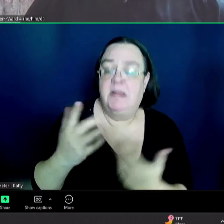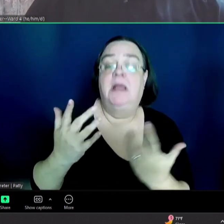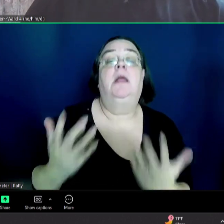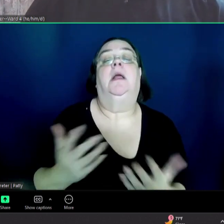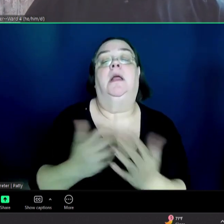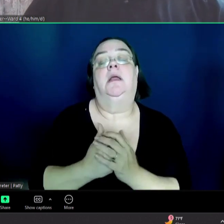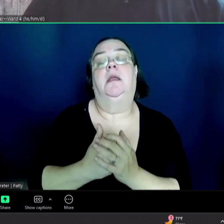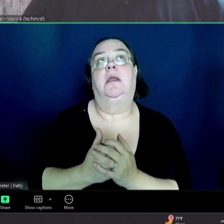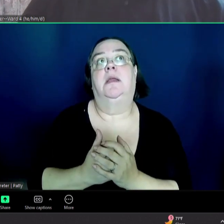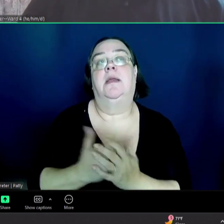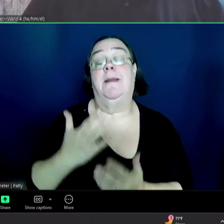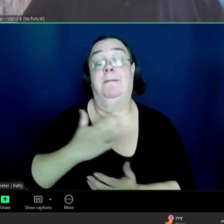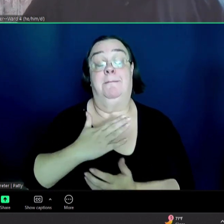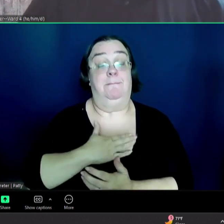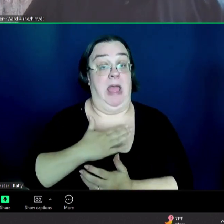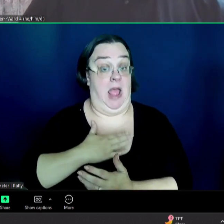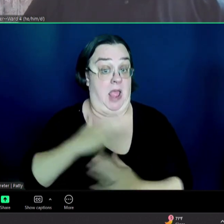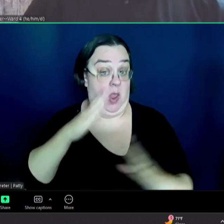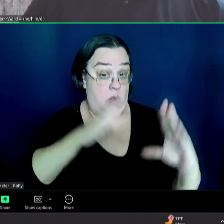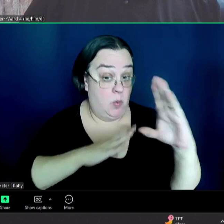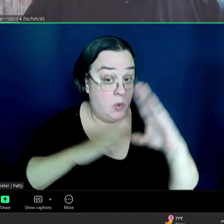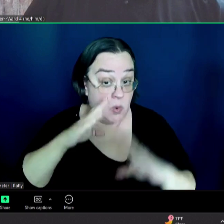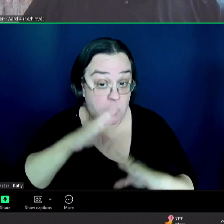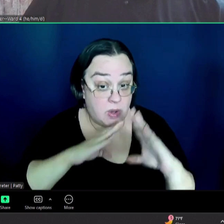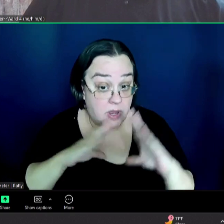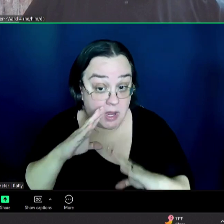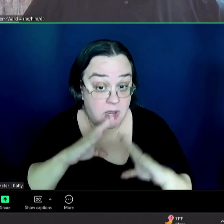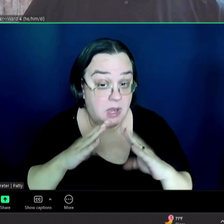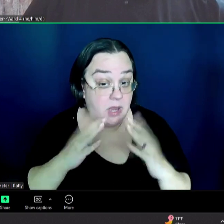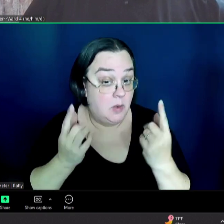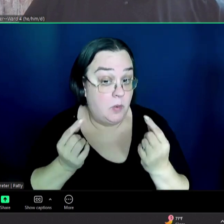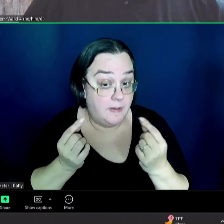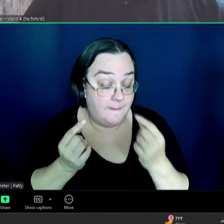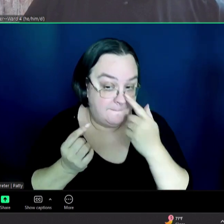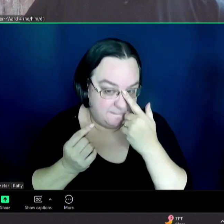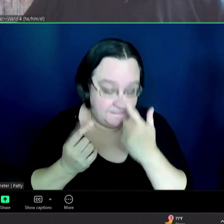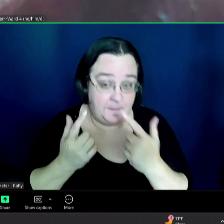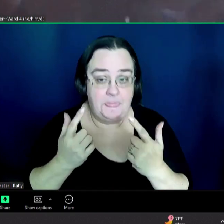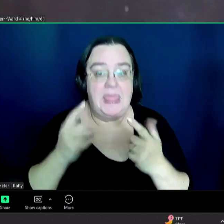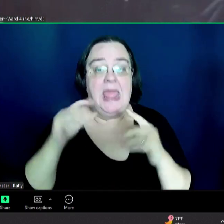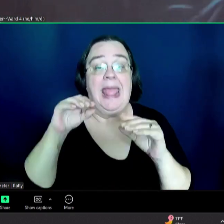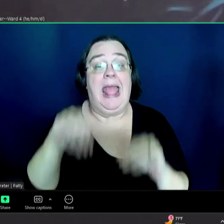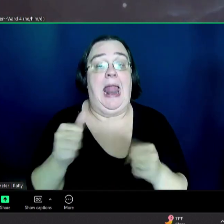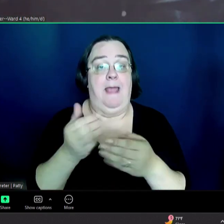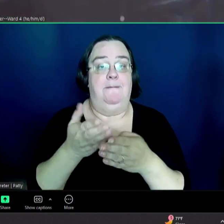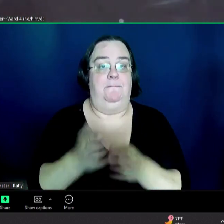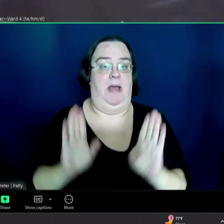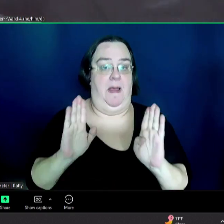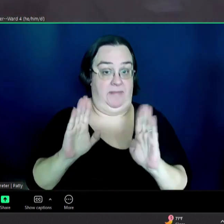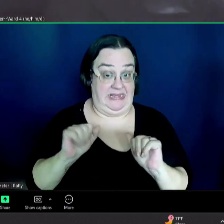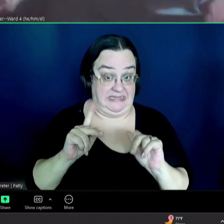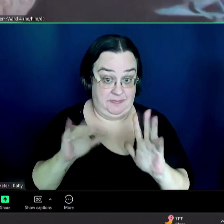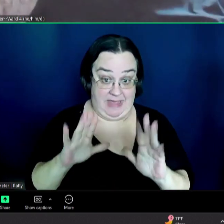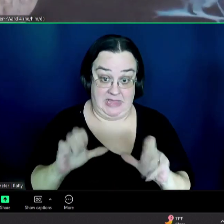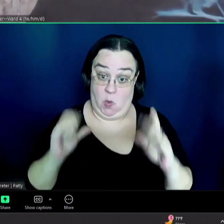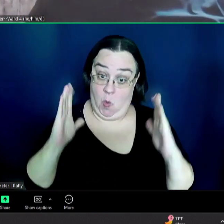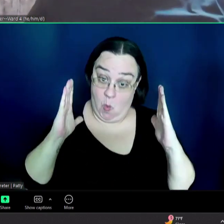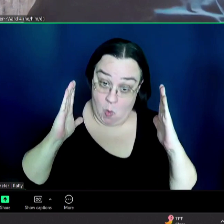What I am worried about is that we are putting in a public space all the way down the